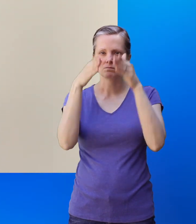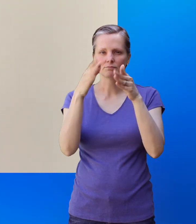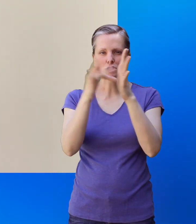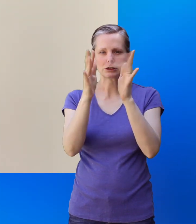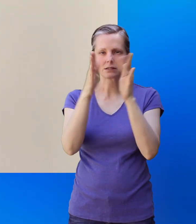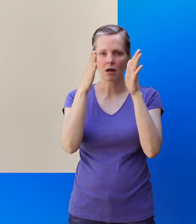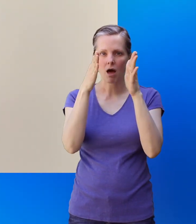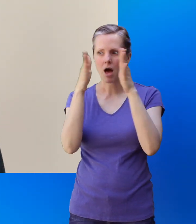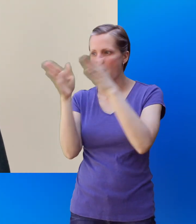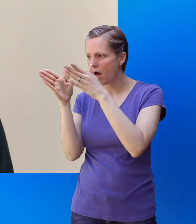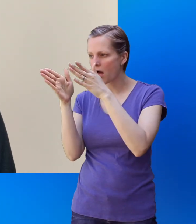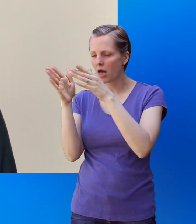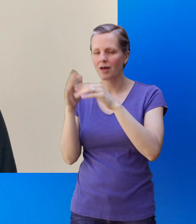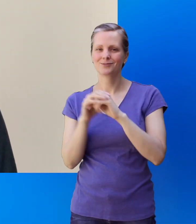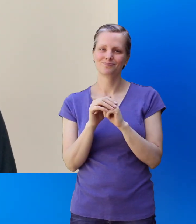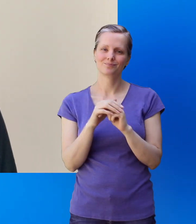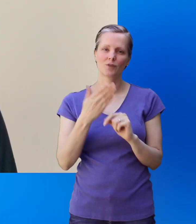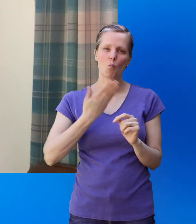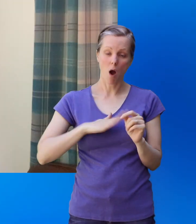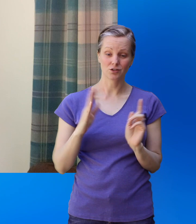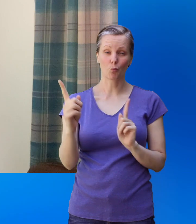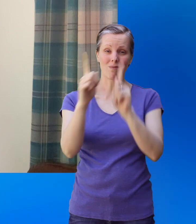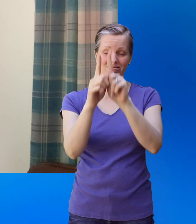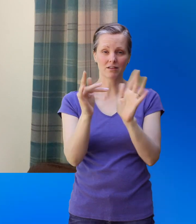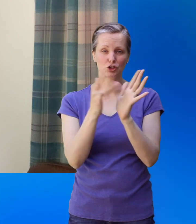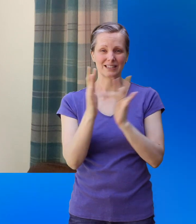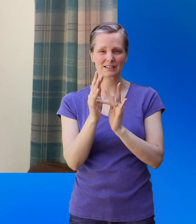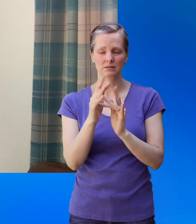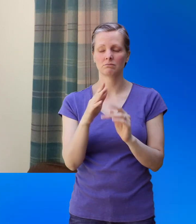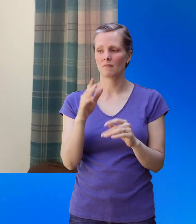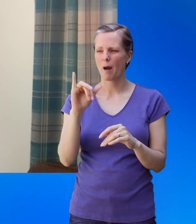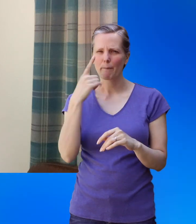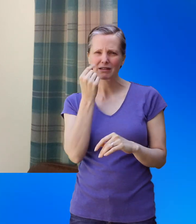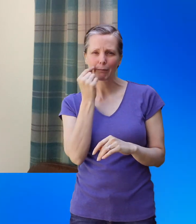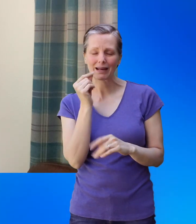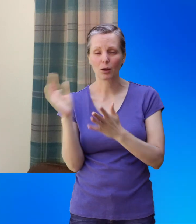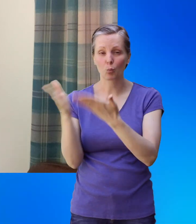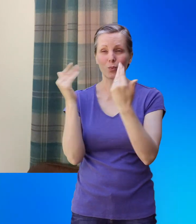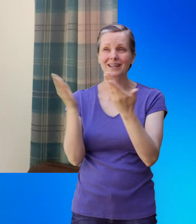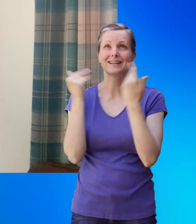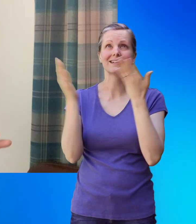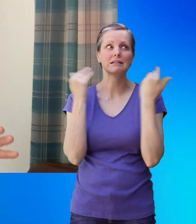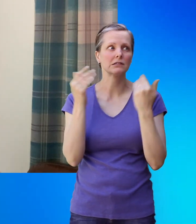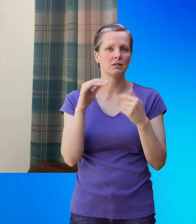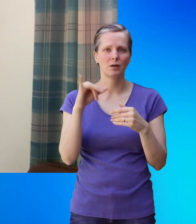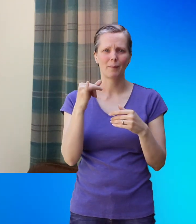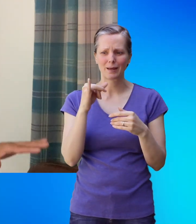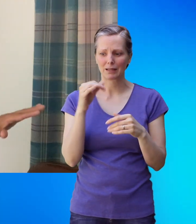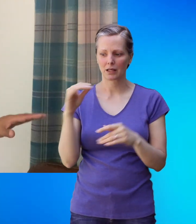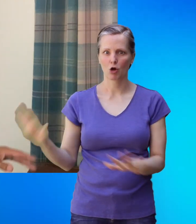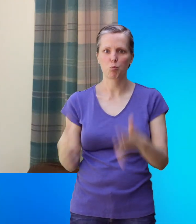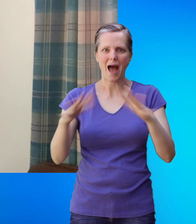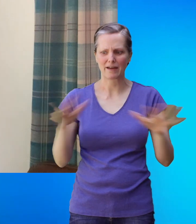eyes off Jesus, the one he wanted to be with. Maybe he felt the wind on his face. Maybe he saw the